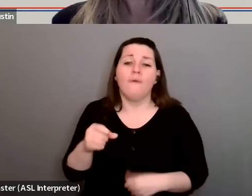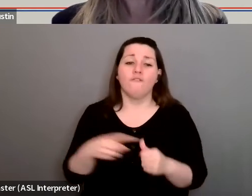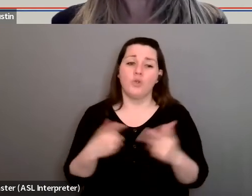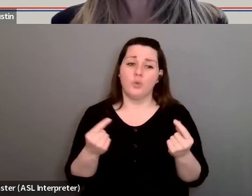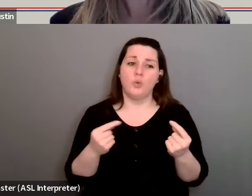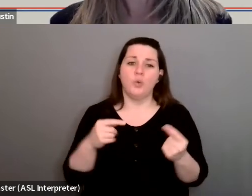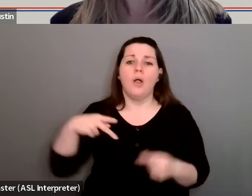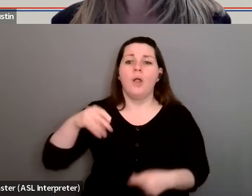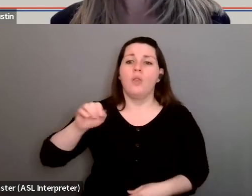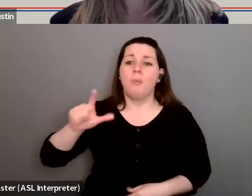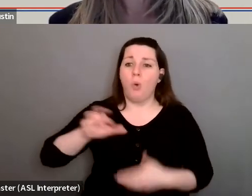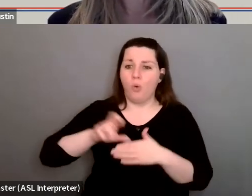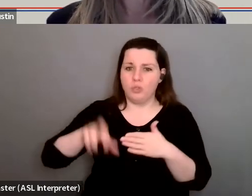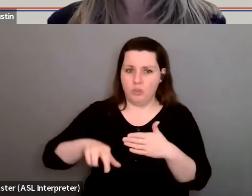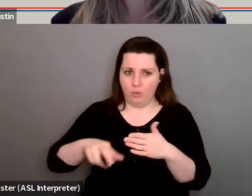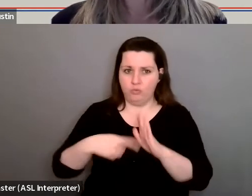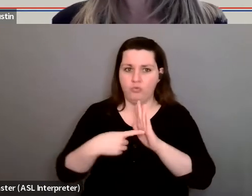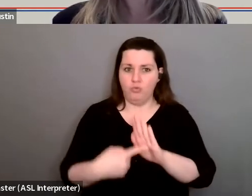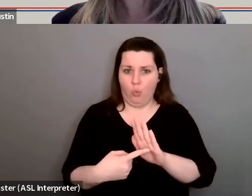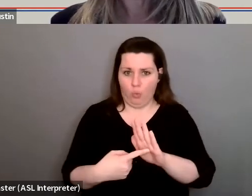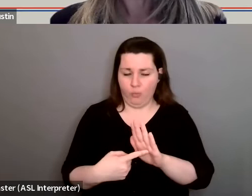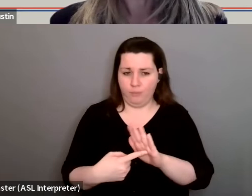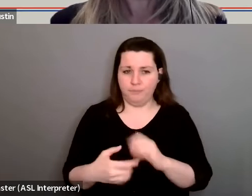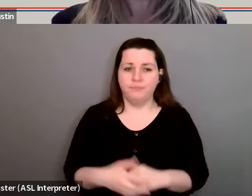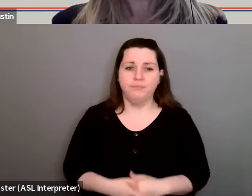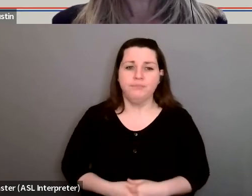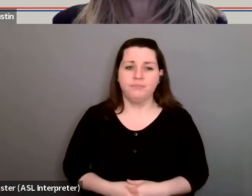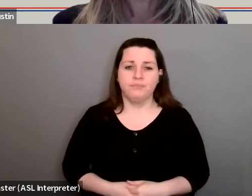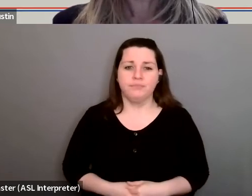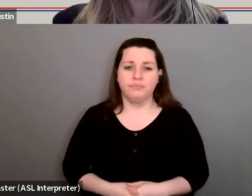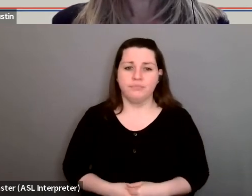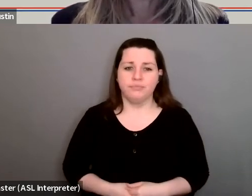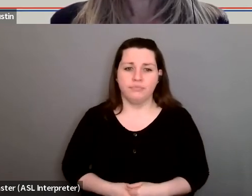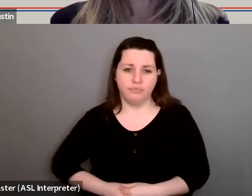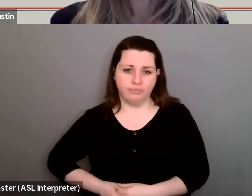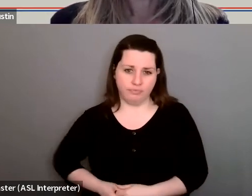poll results with everyone.